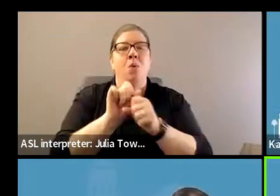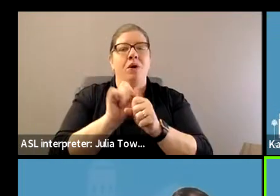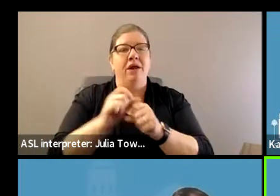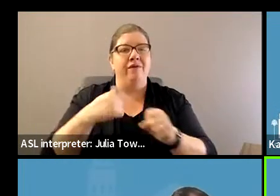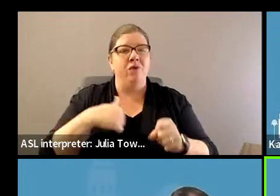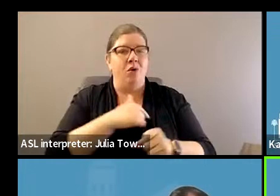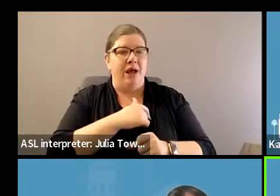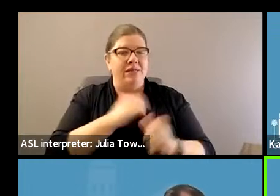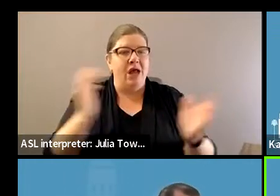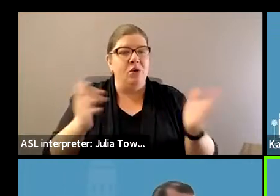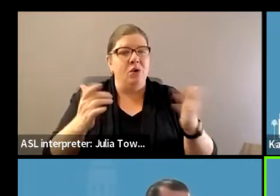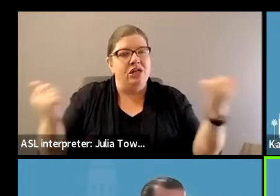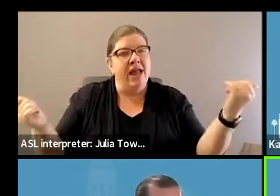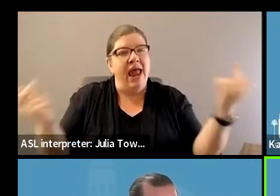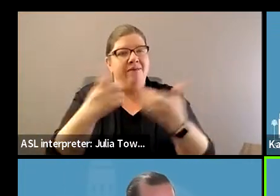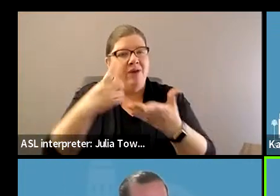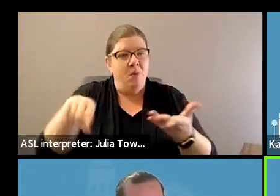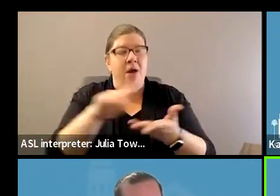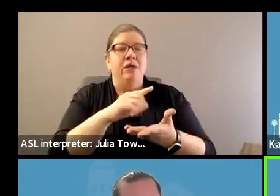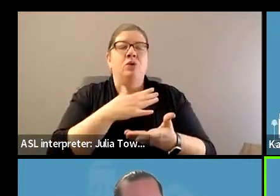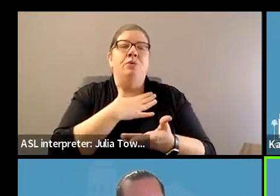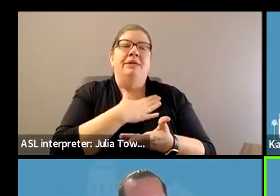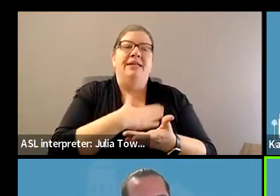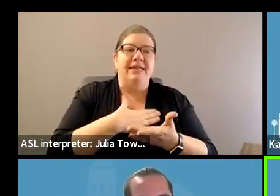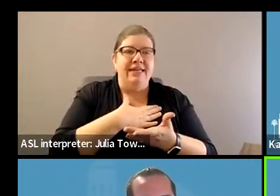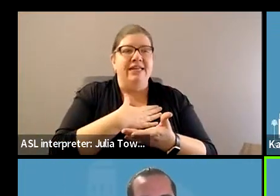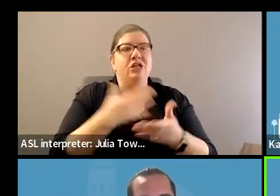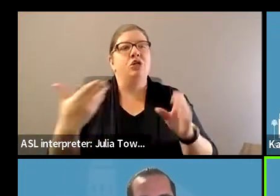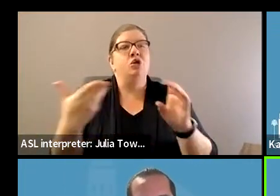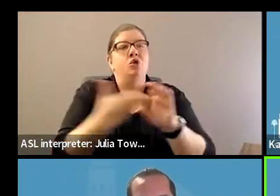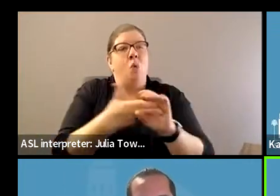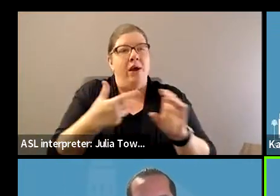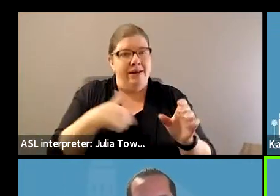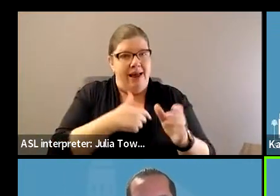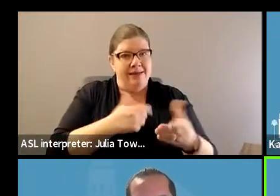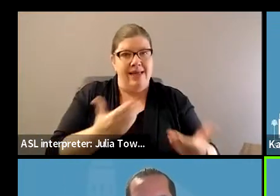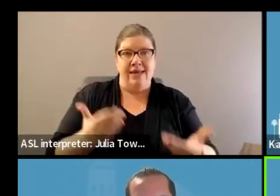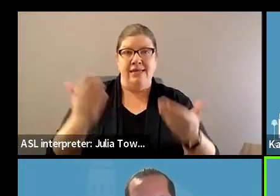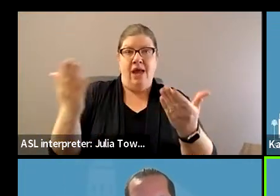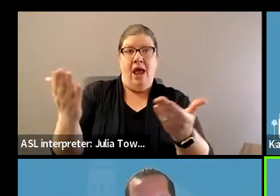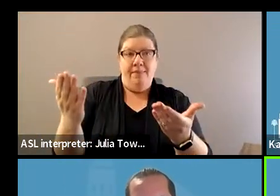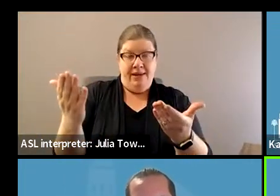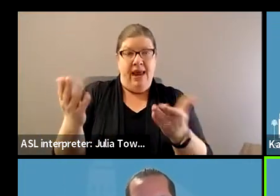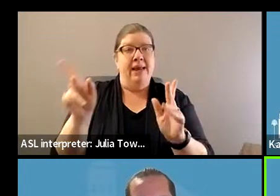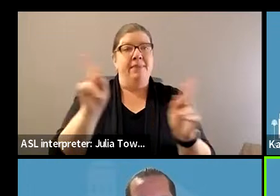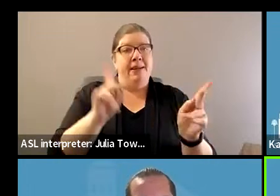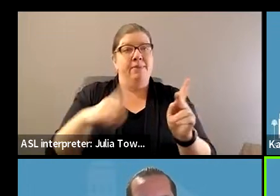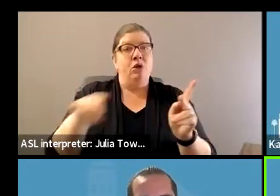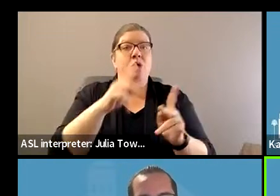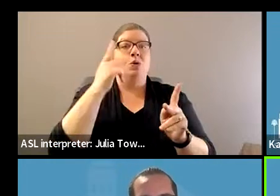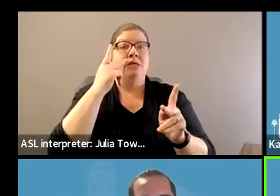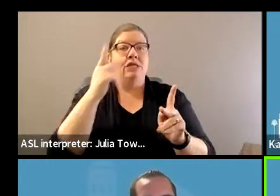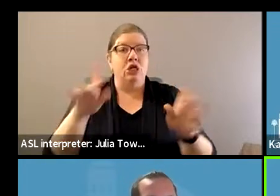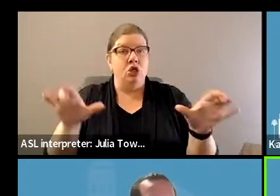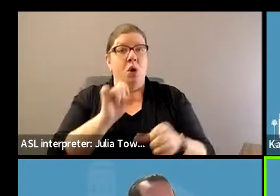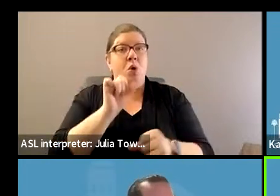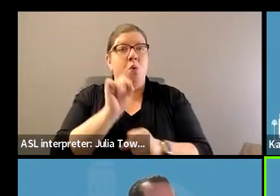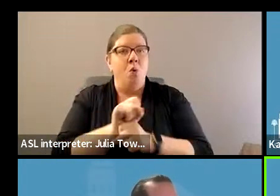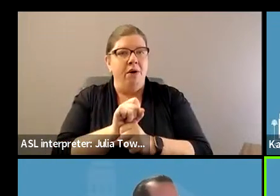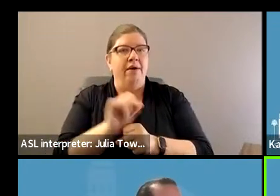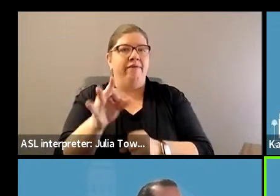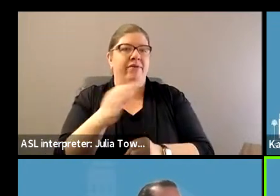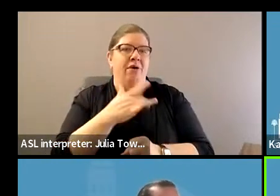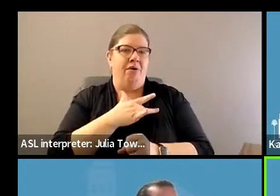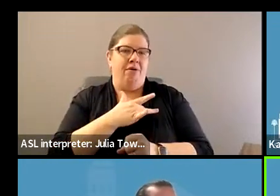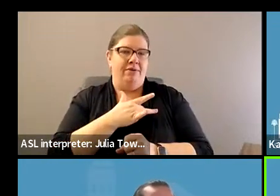everyone to please join us in nominating people that you see doing work of the heart